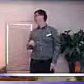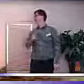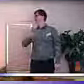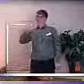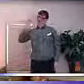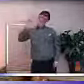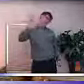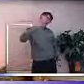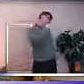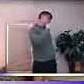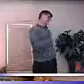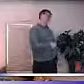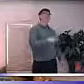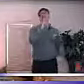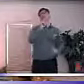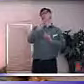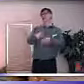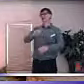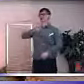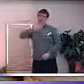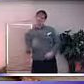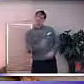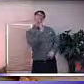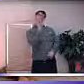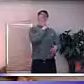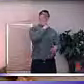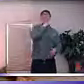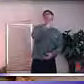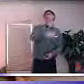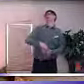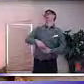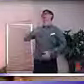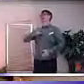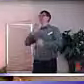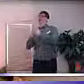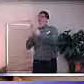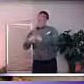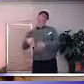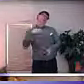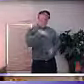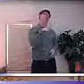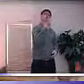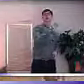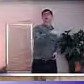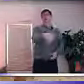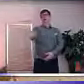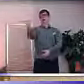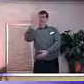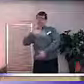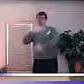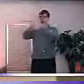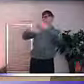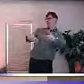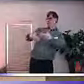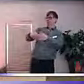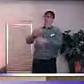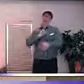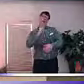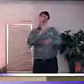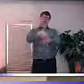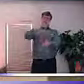that's what people who lie do. We want to justify it, you know, so that you're on our side. But it was a while back,